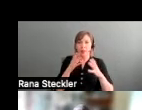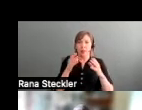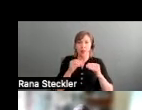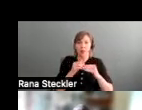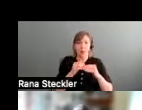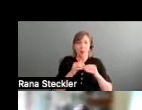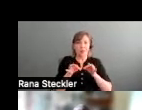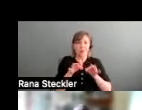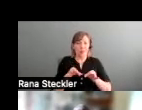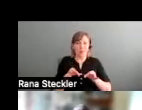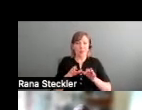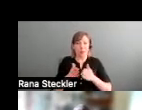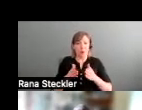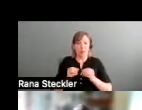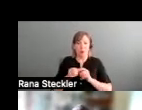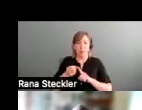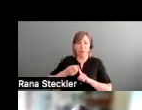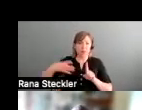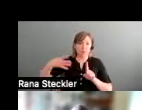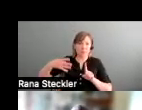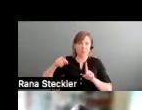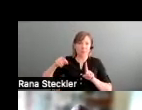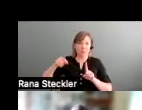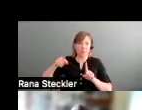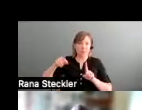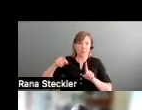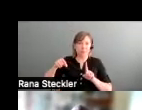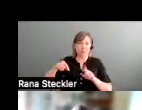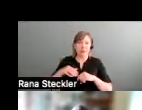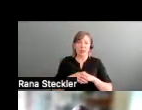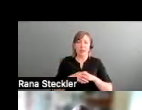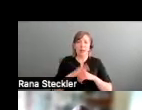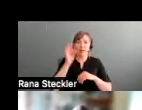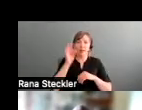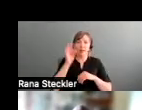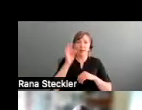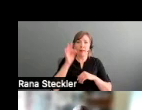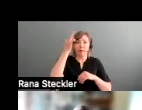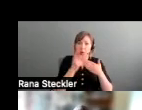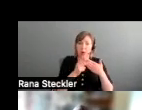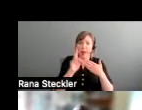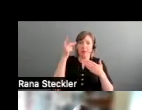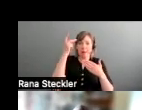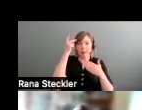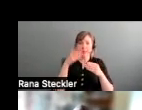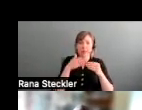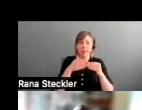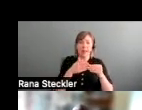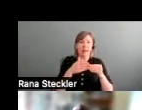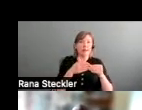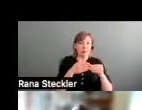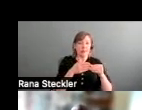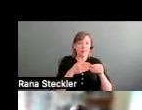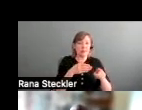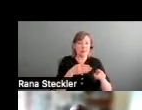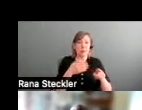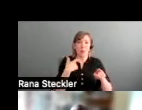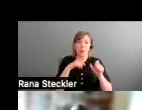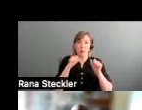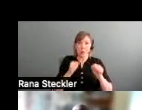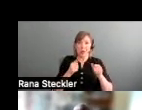in the book. But of course, federal programs and policy led to the fact that we could